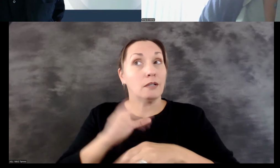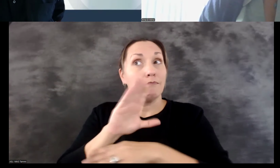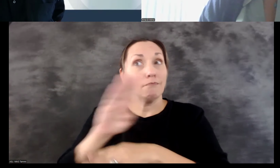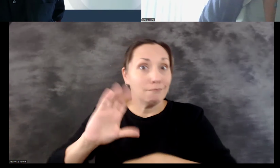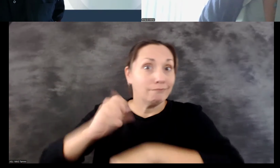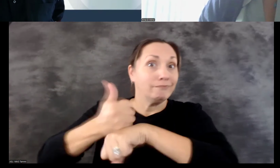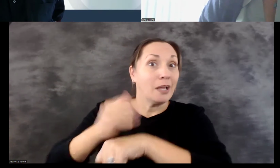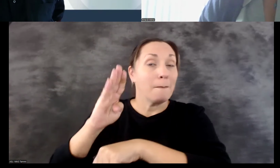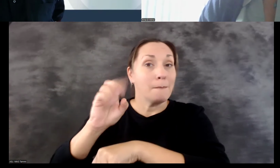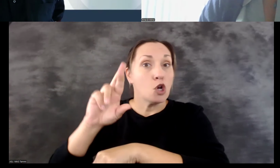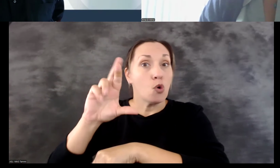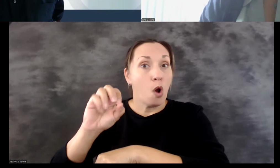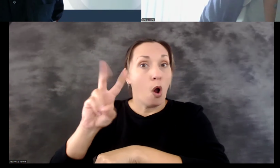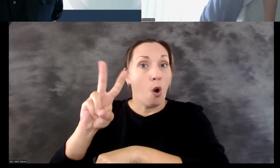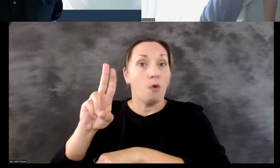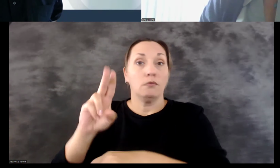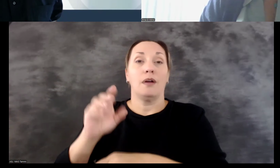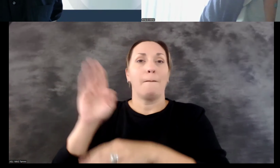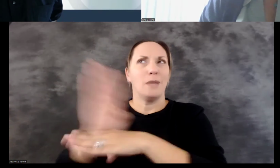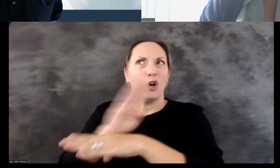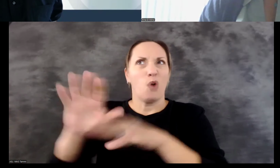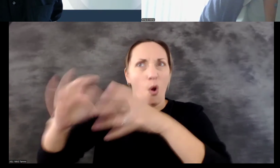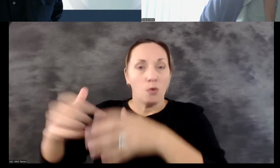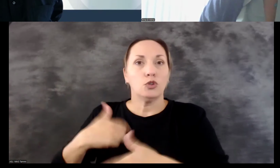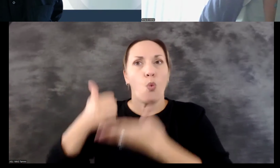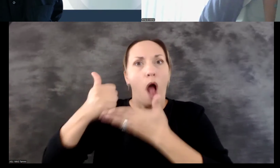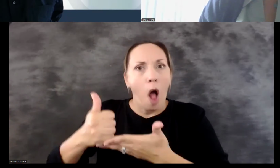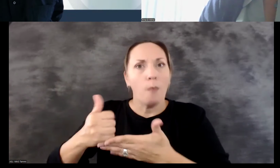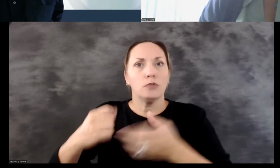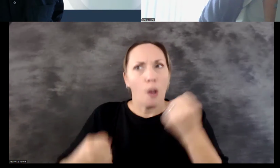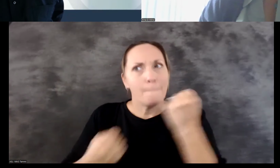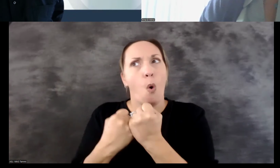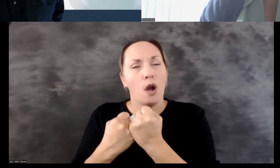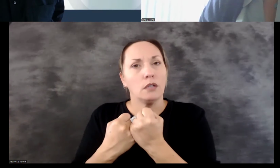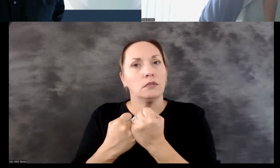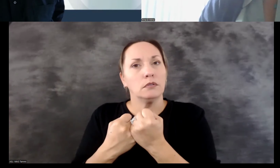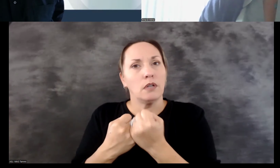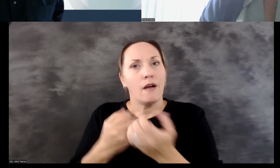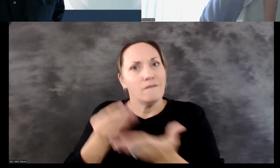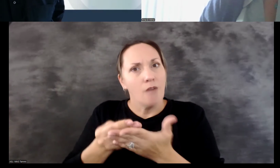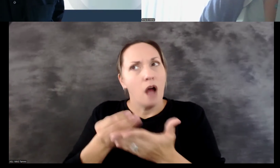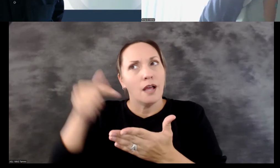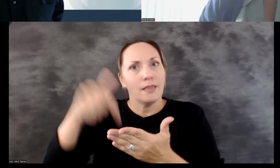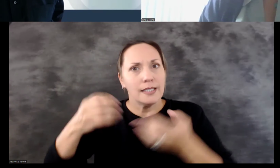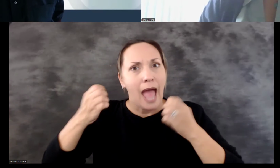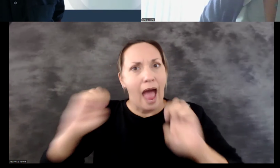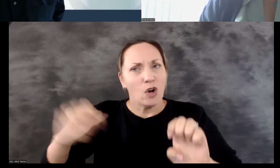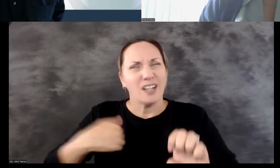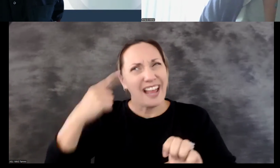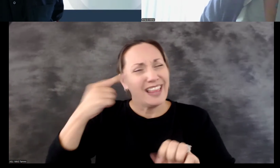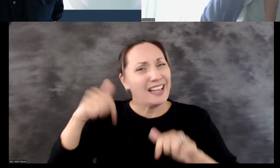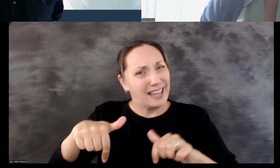be funding and support to help with this effort? Because I think this effort is, truly outstanding, and it's about